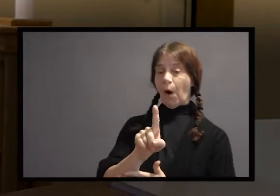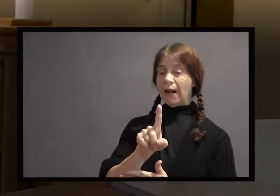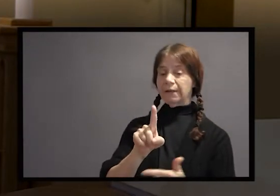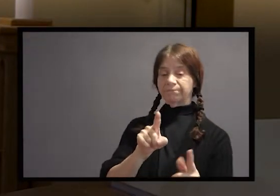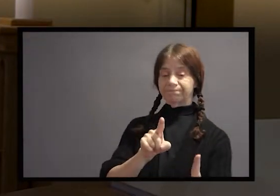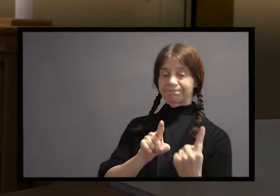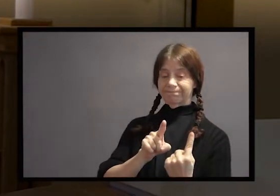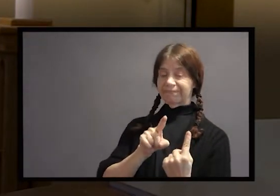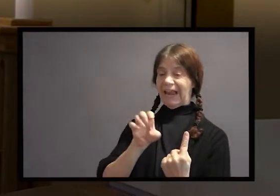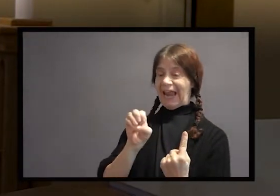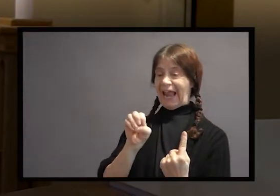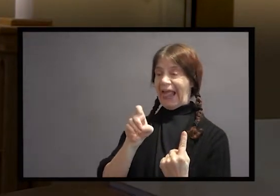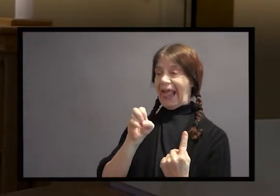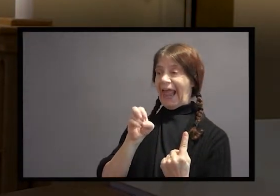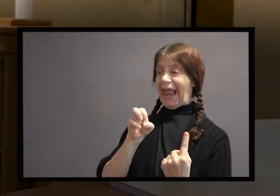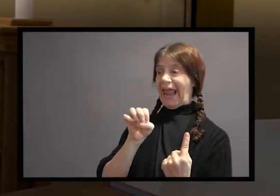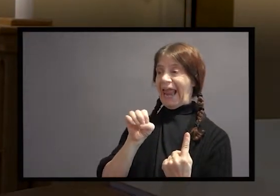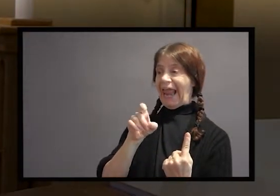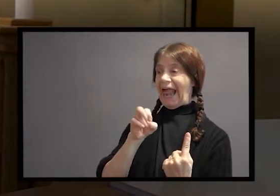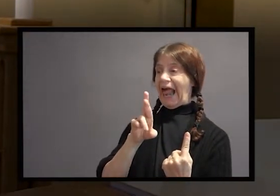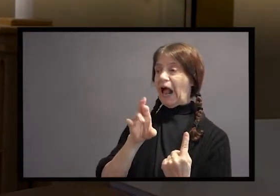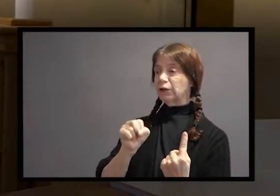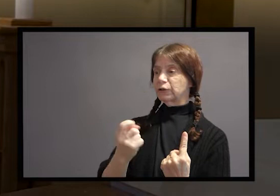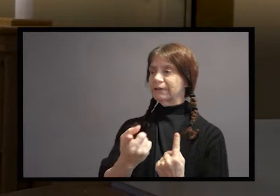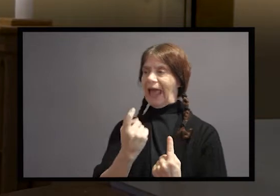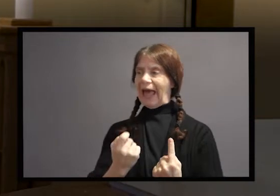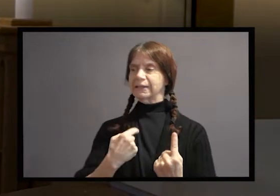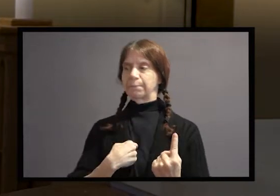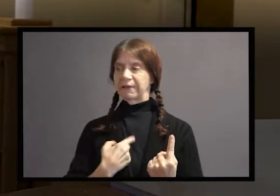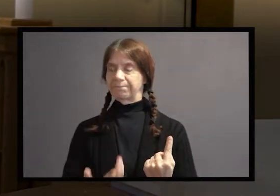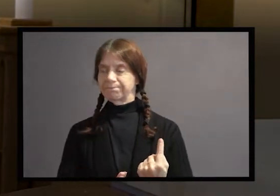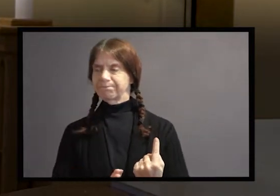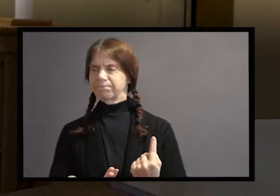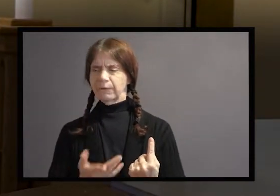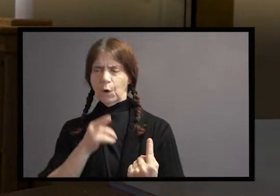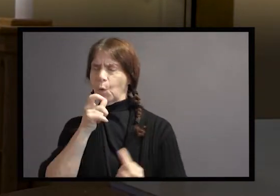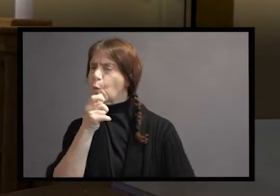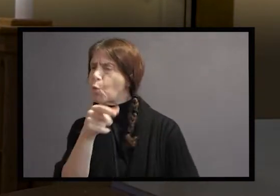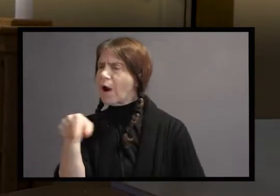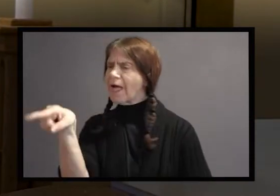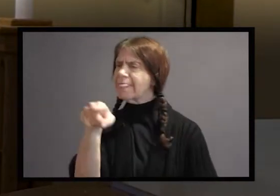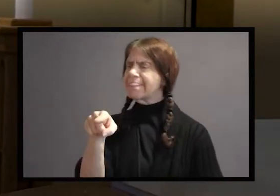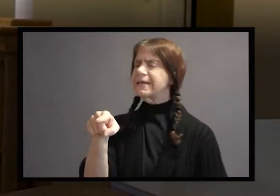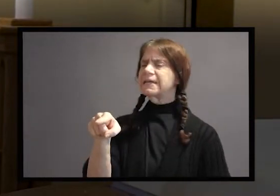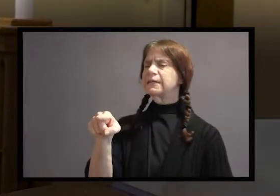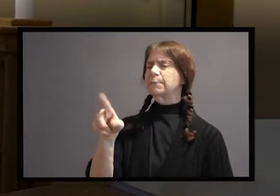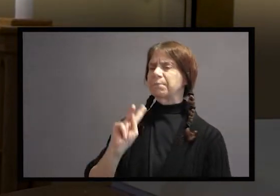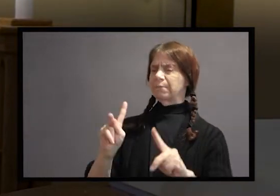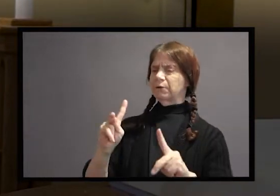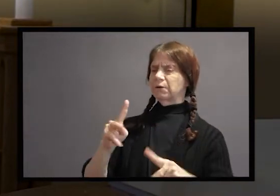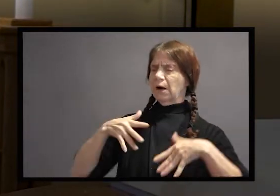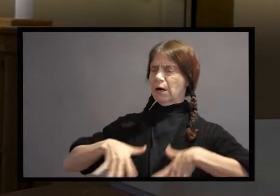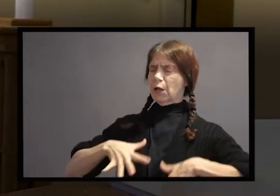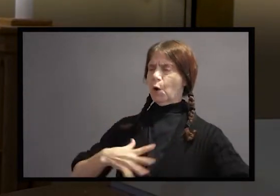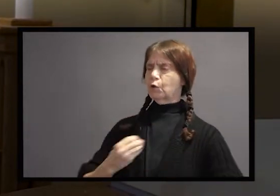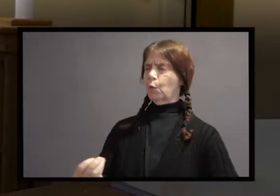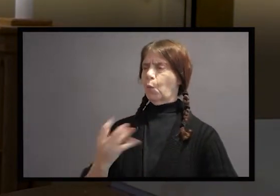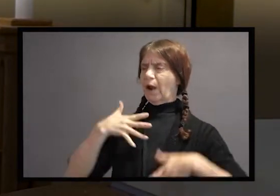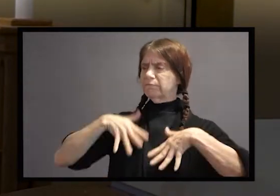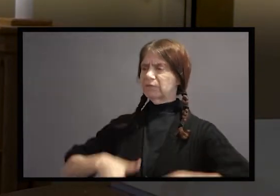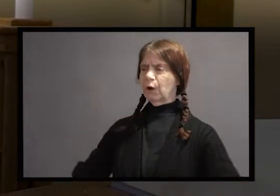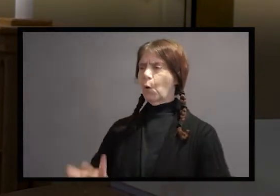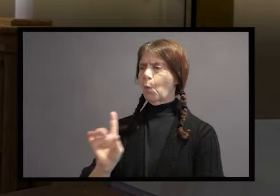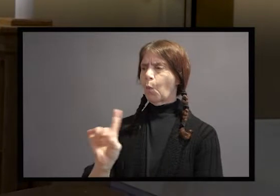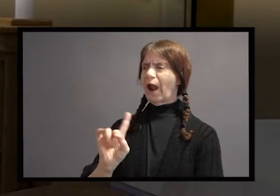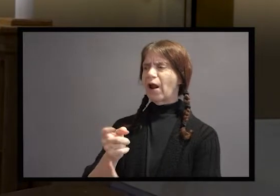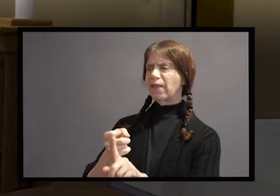Then one of the elders addressed me, saying, Who are these, clothed in white robes, and from